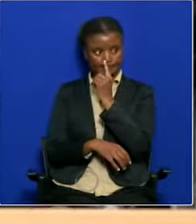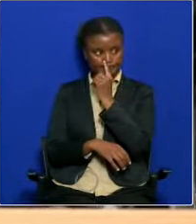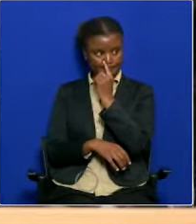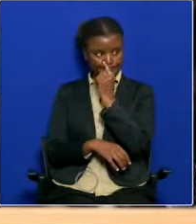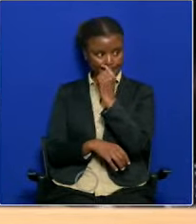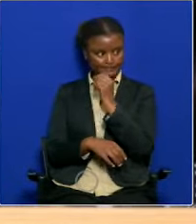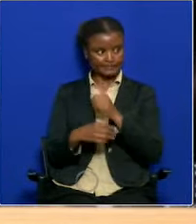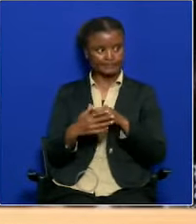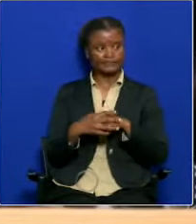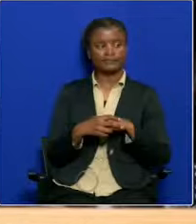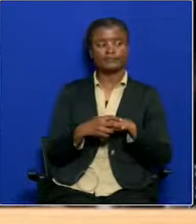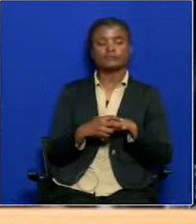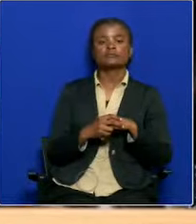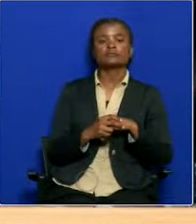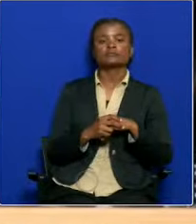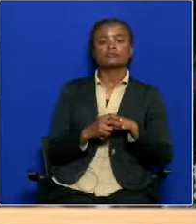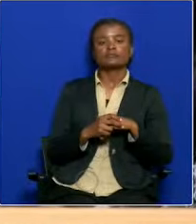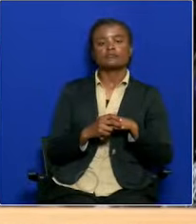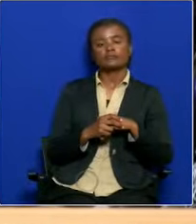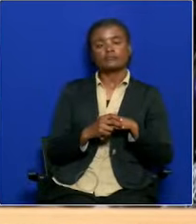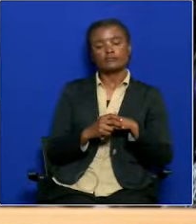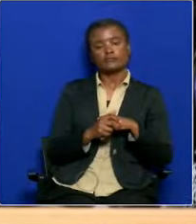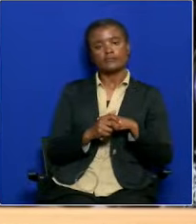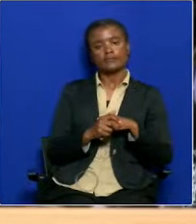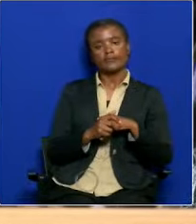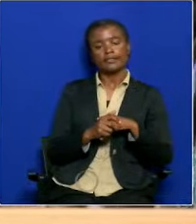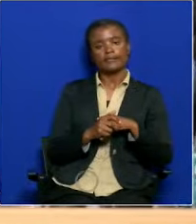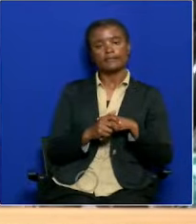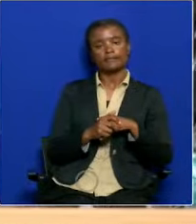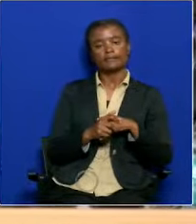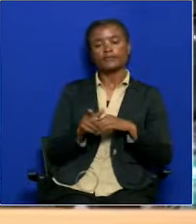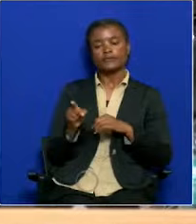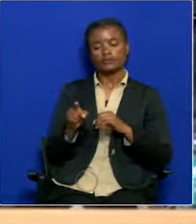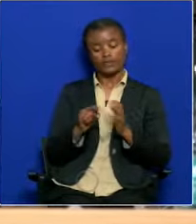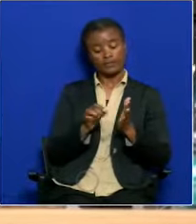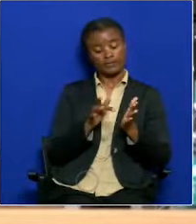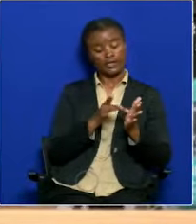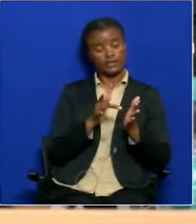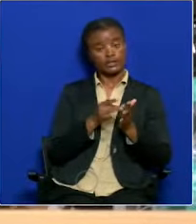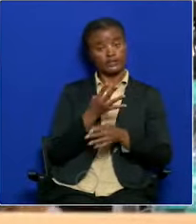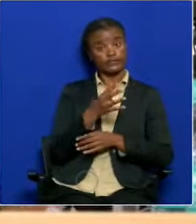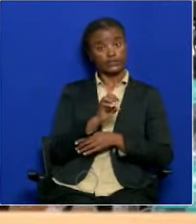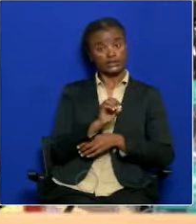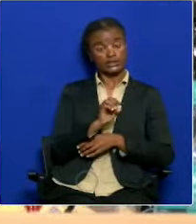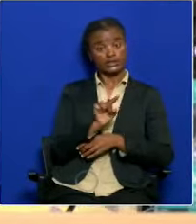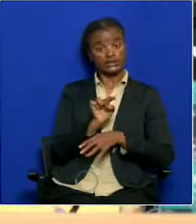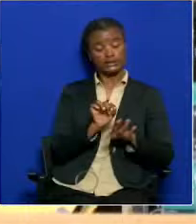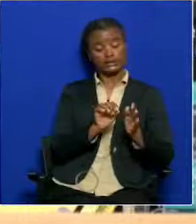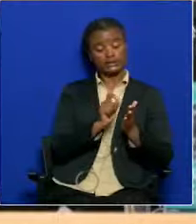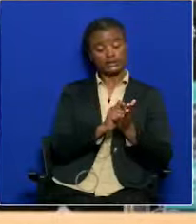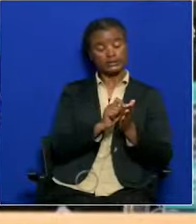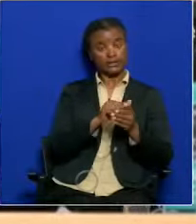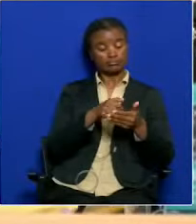And you deal with that at page 40 of your statement.